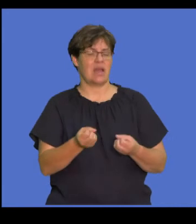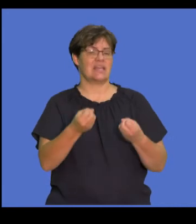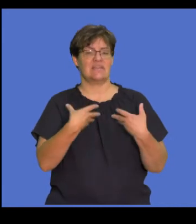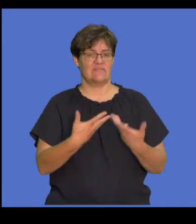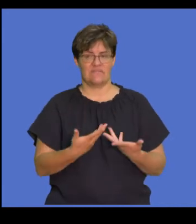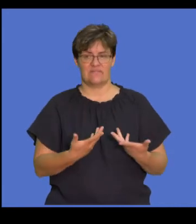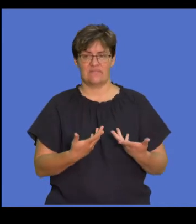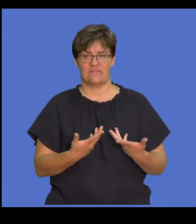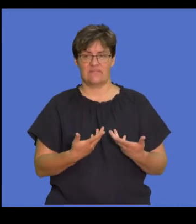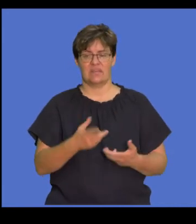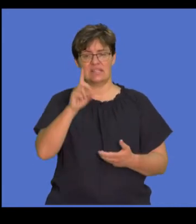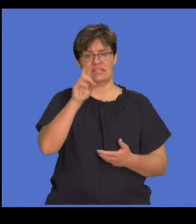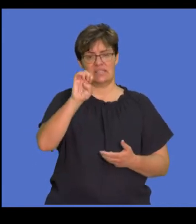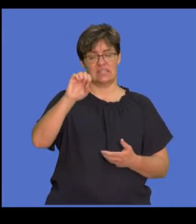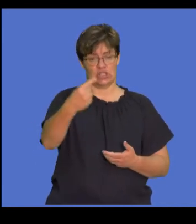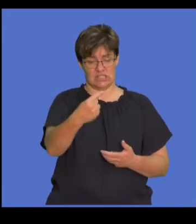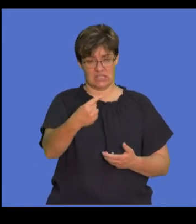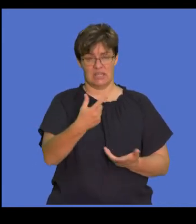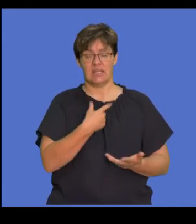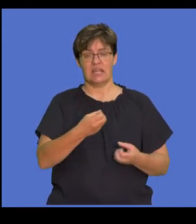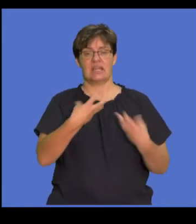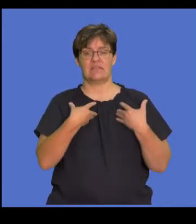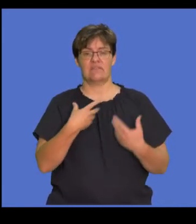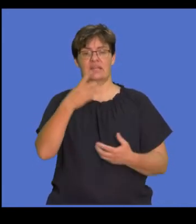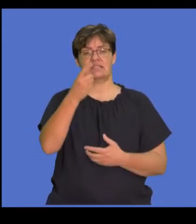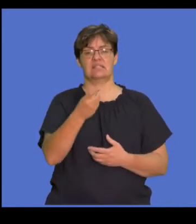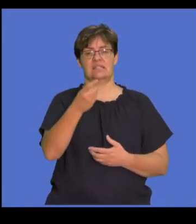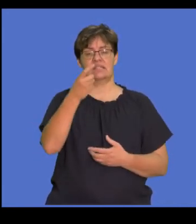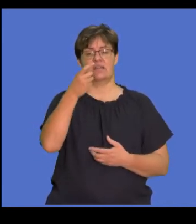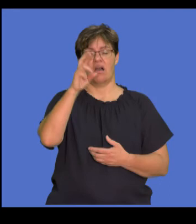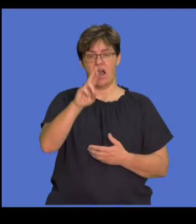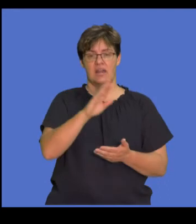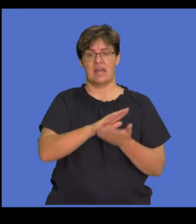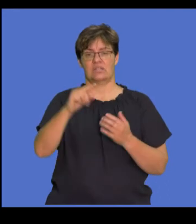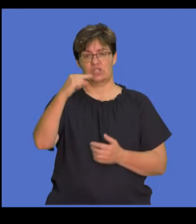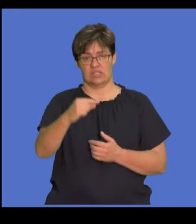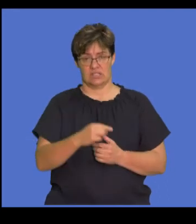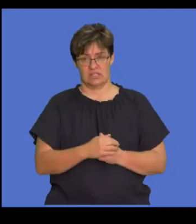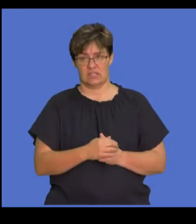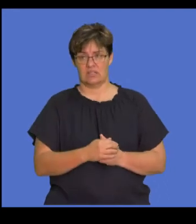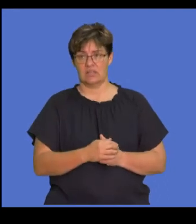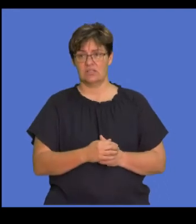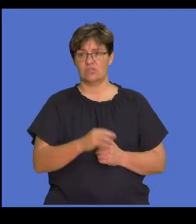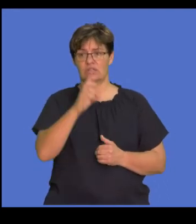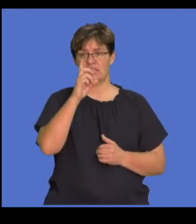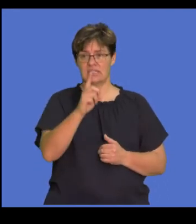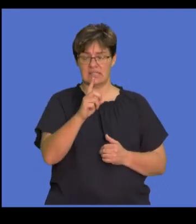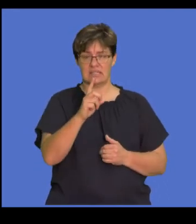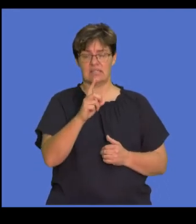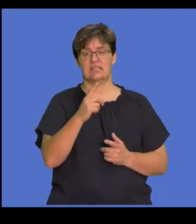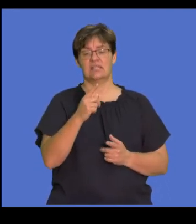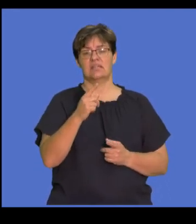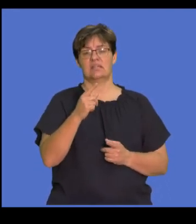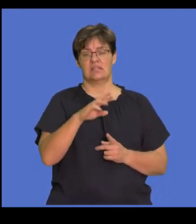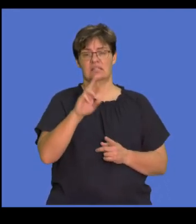not really give it to you as DEG. It just gives you D, R, and G. So the D is degrees,